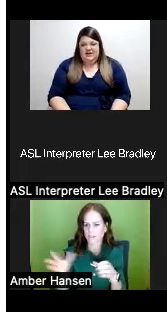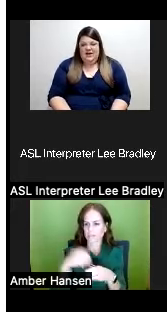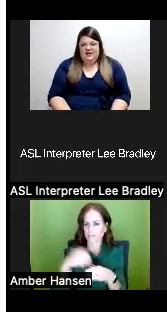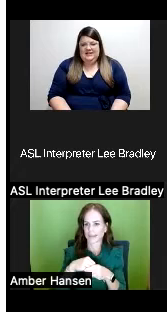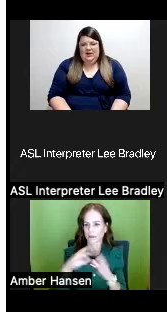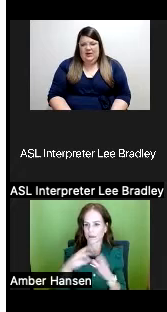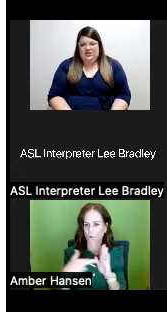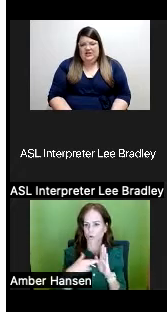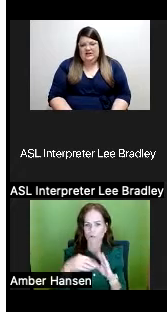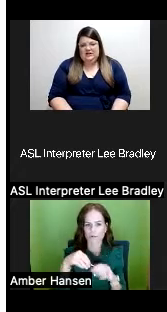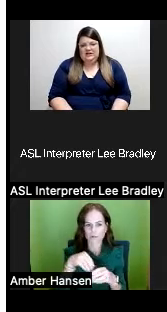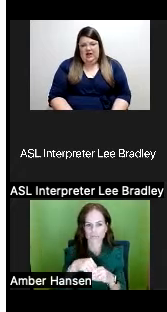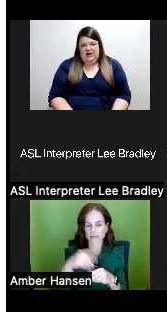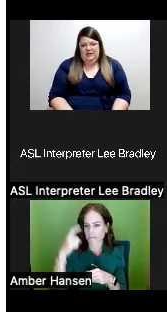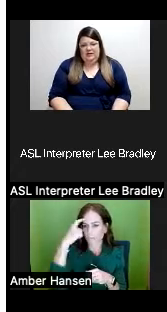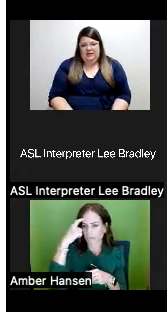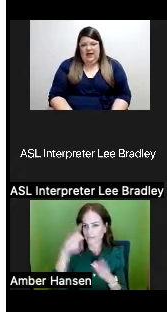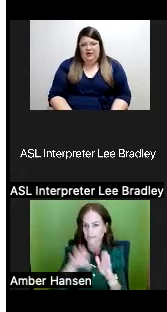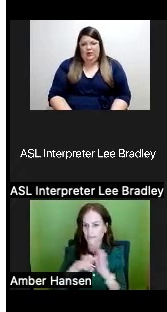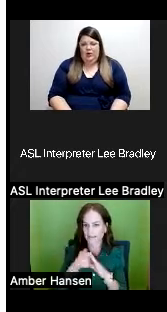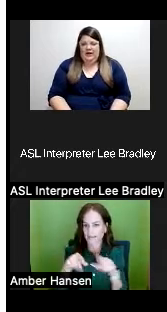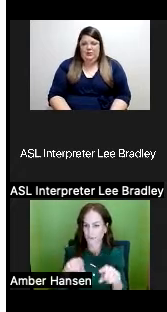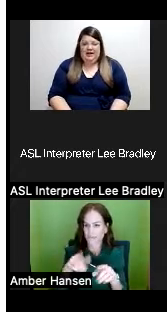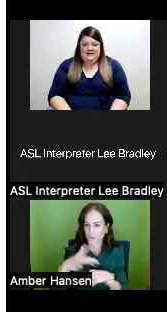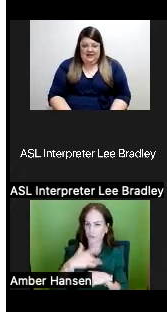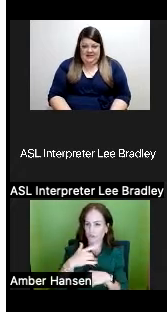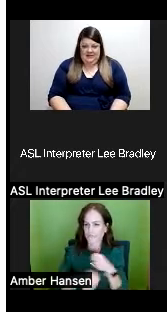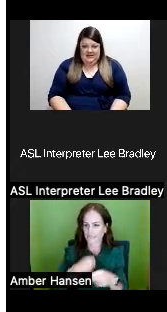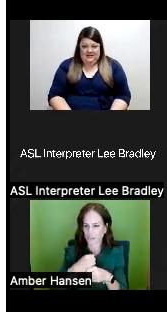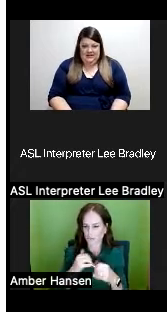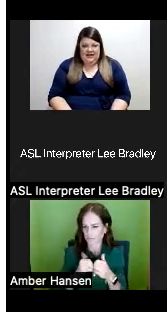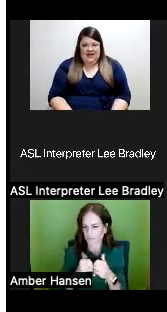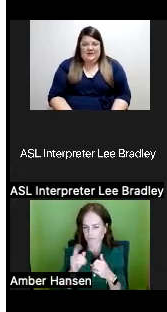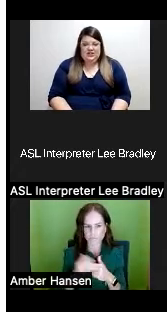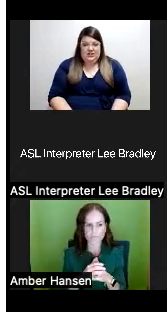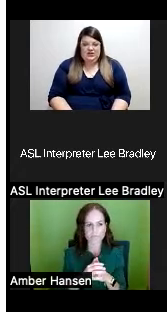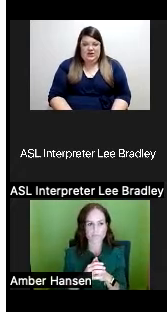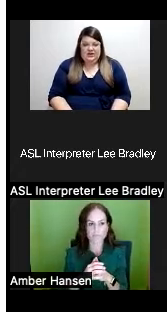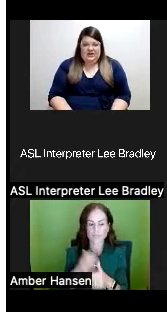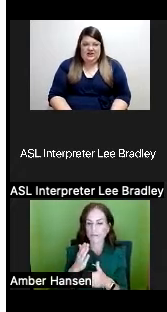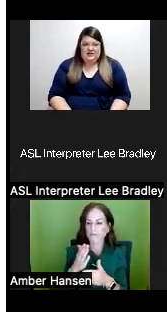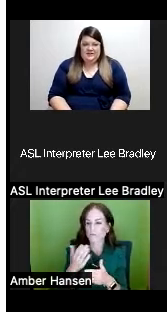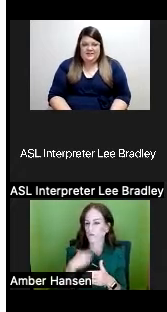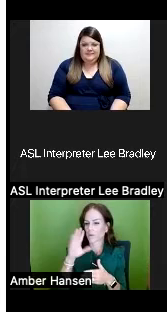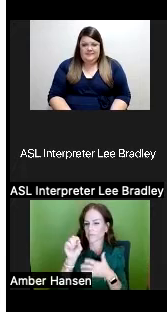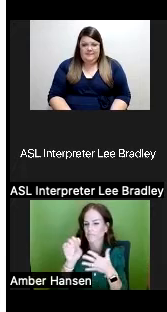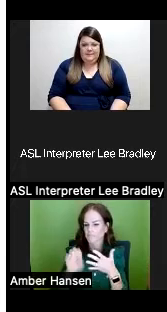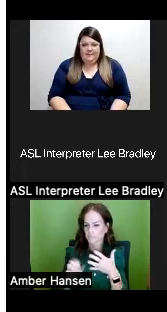So now how does language have a role in brain development? especially during those early